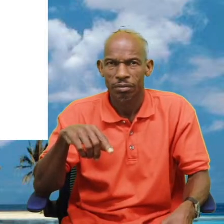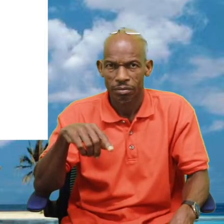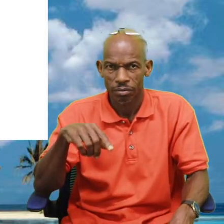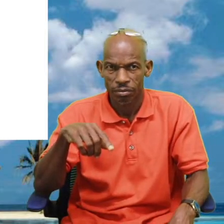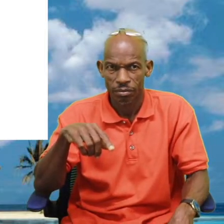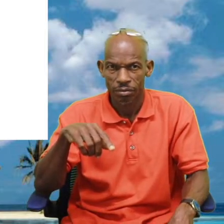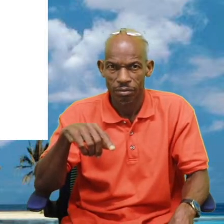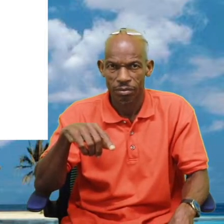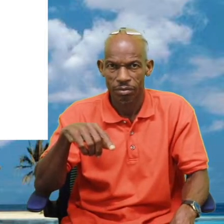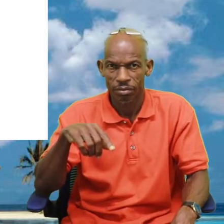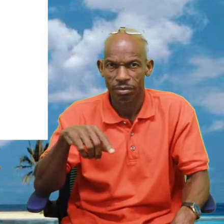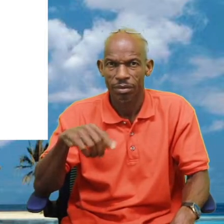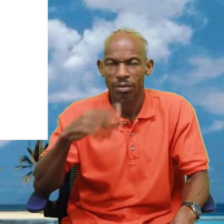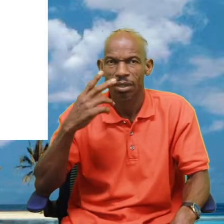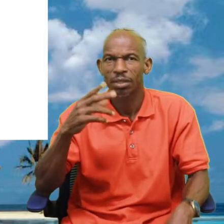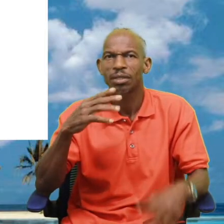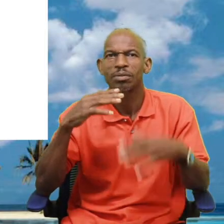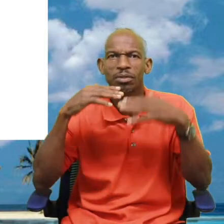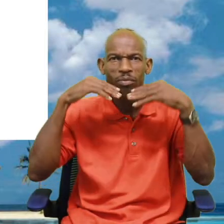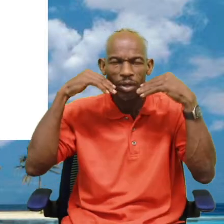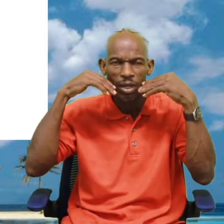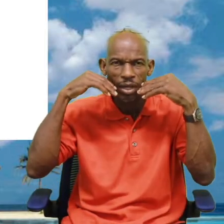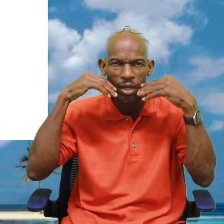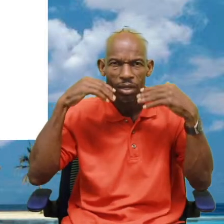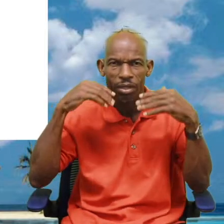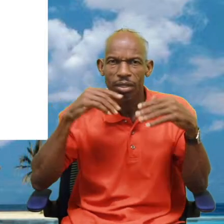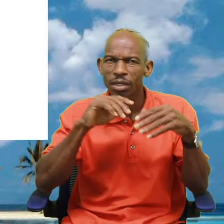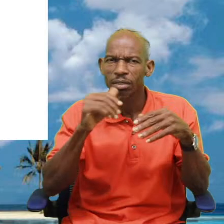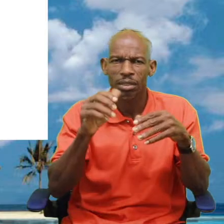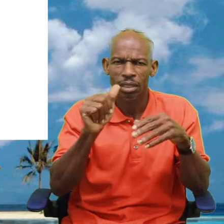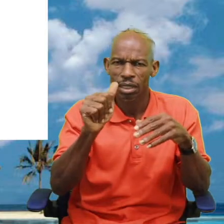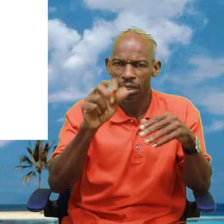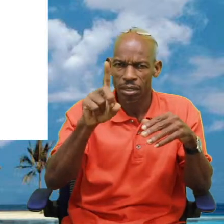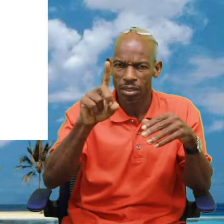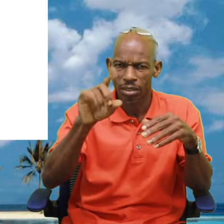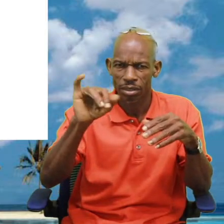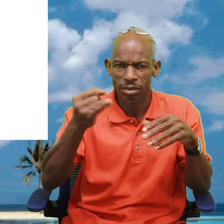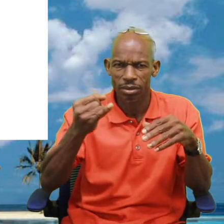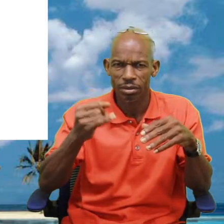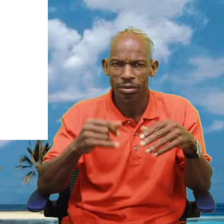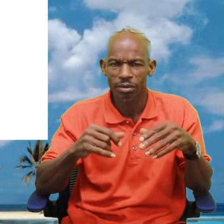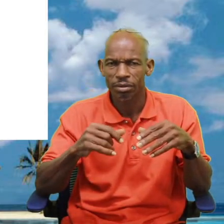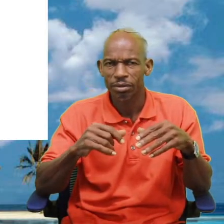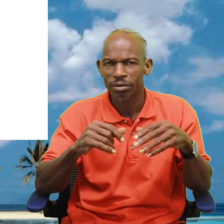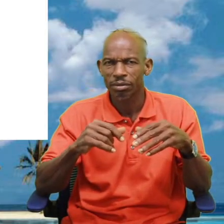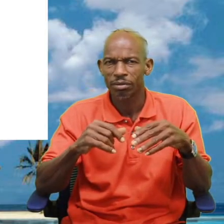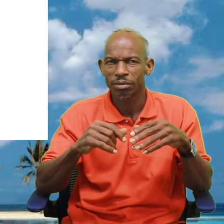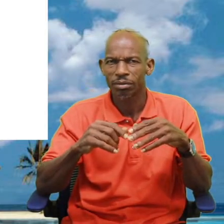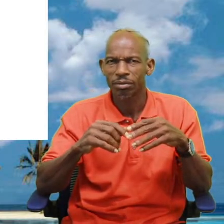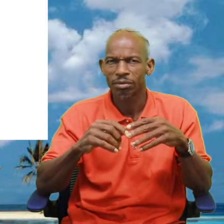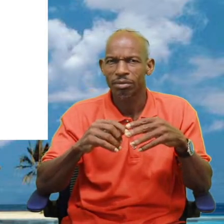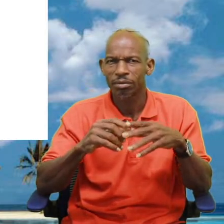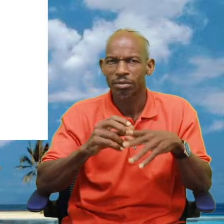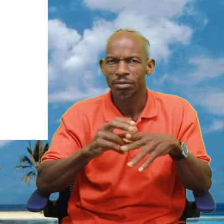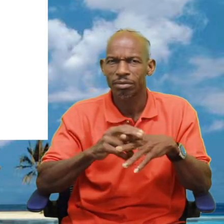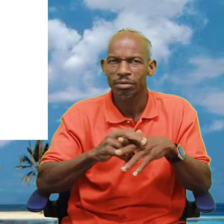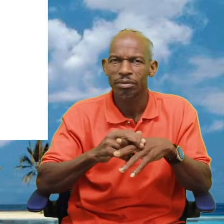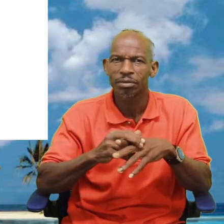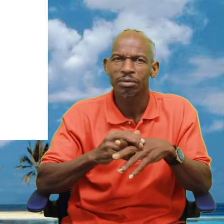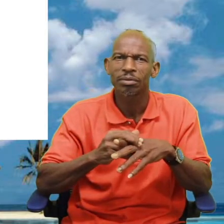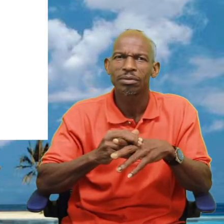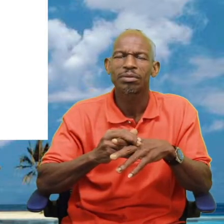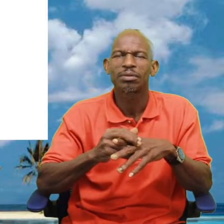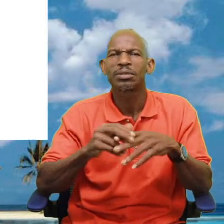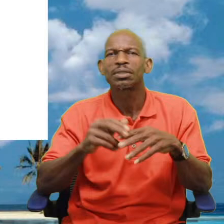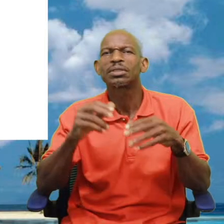I'm seeing smile, but smile is not an adjective. Smile is not an adjective. Smile is an